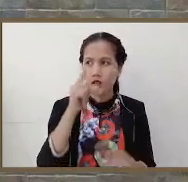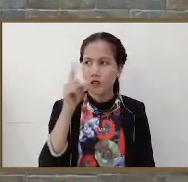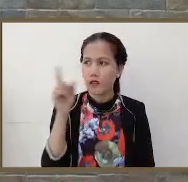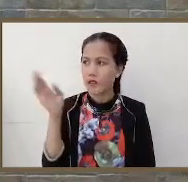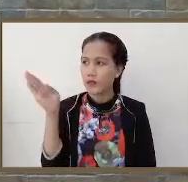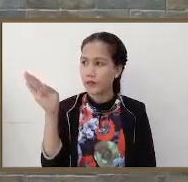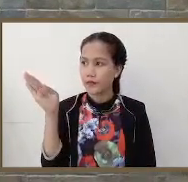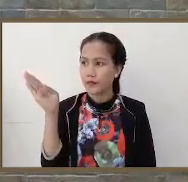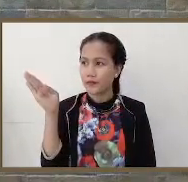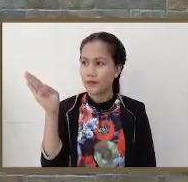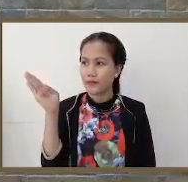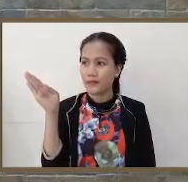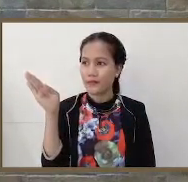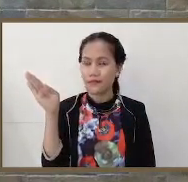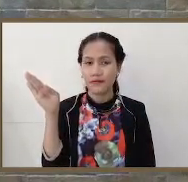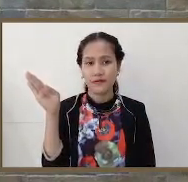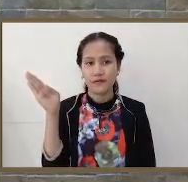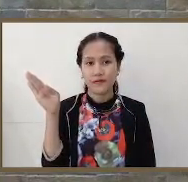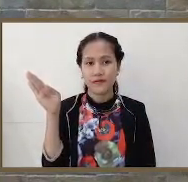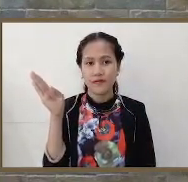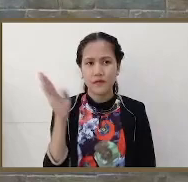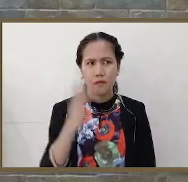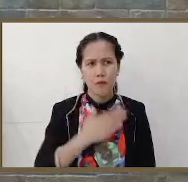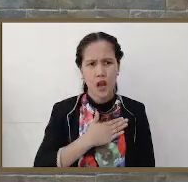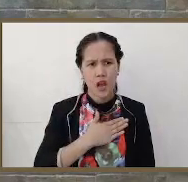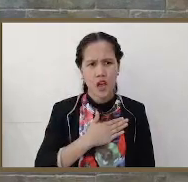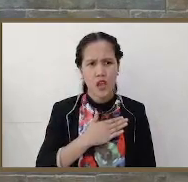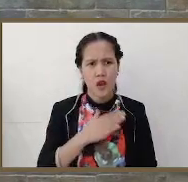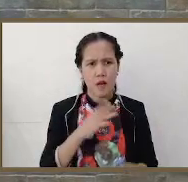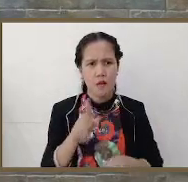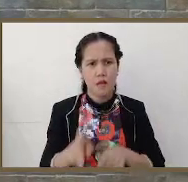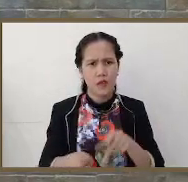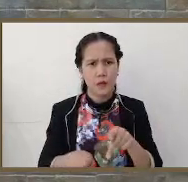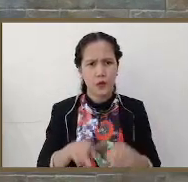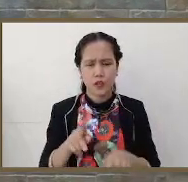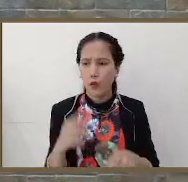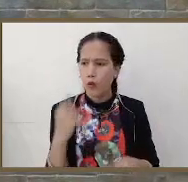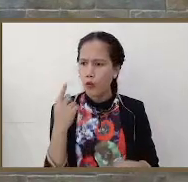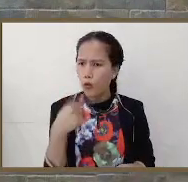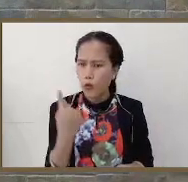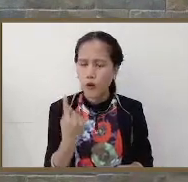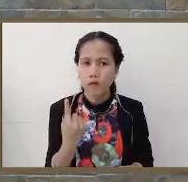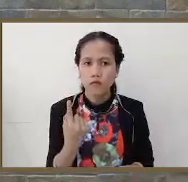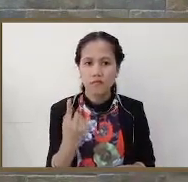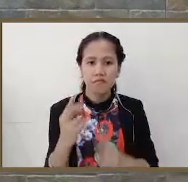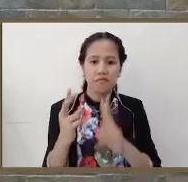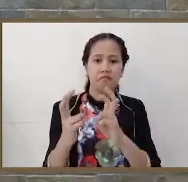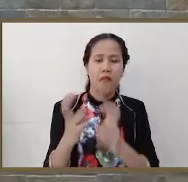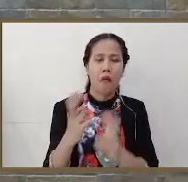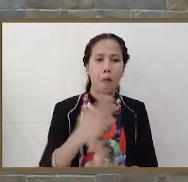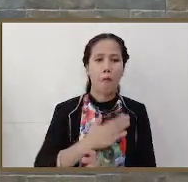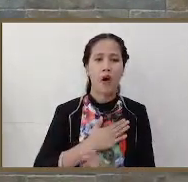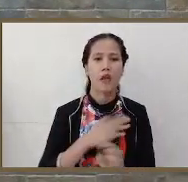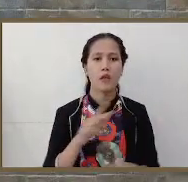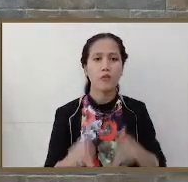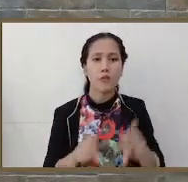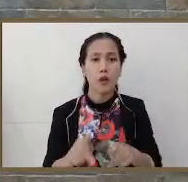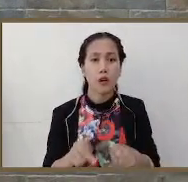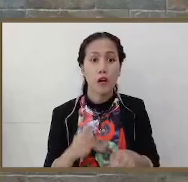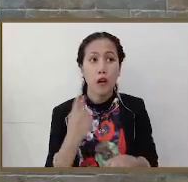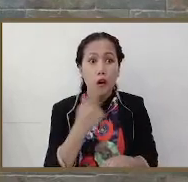Bible? My people. You see, my people. Ang nagsasalita po